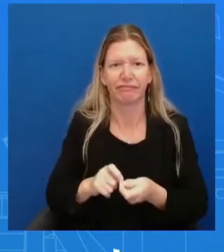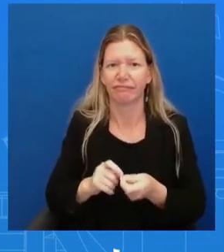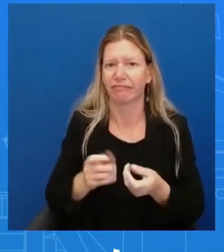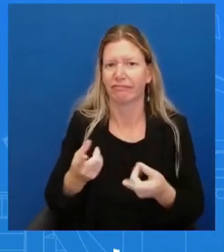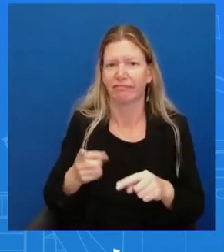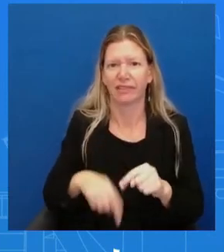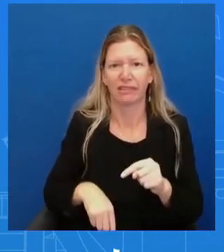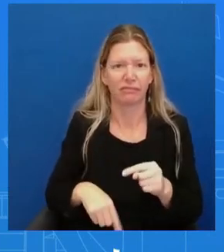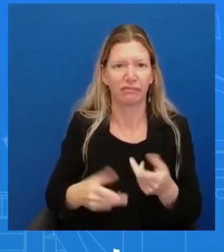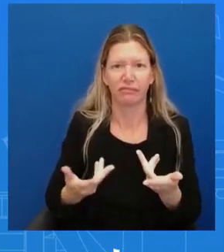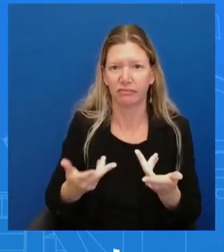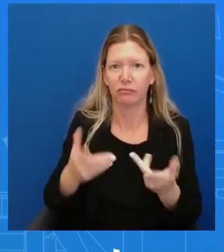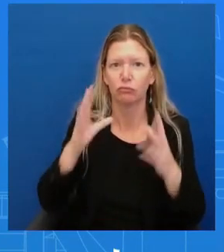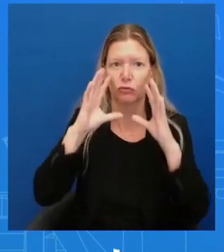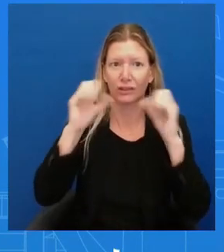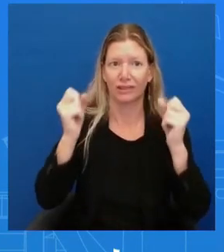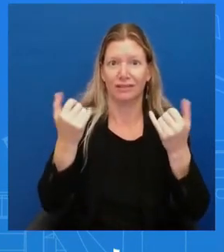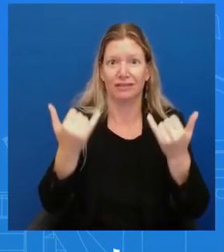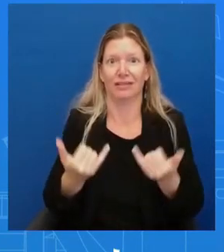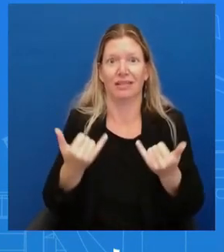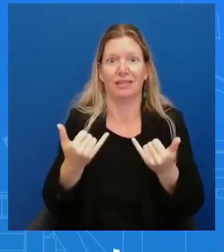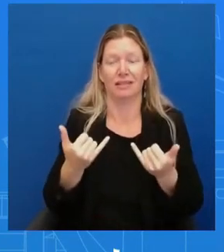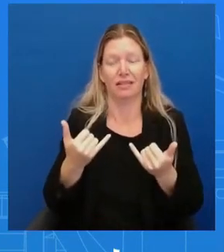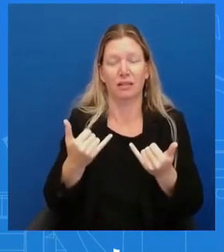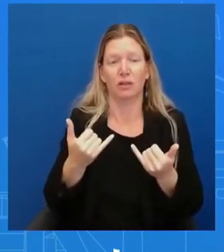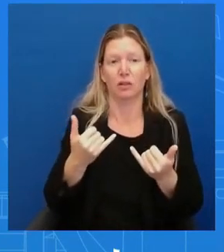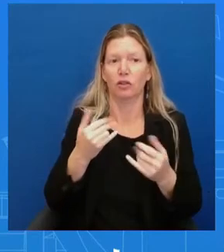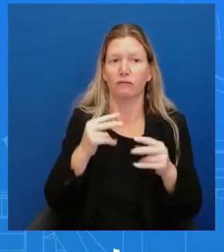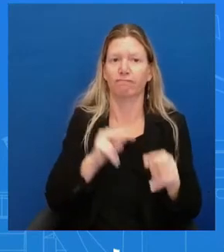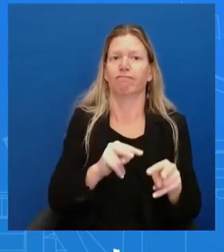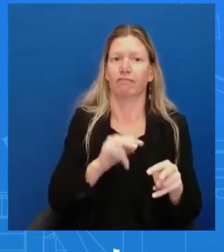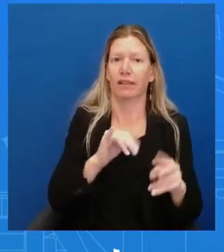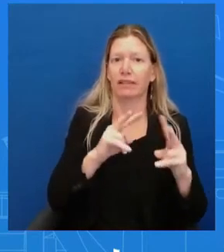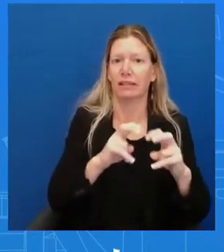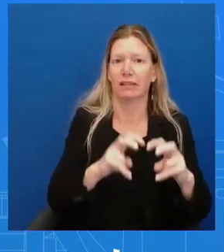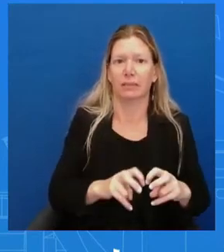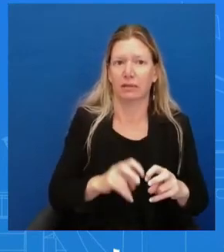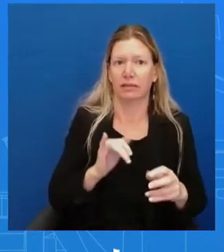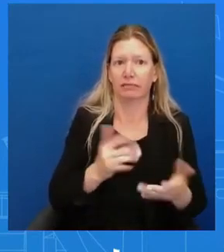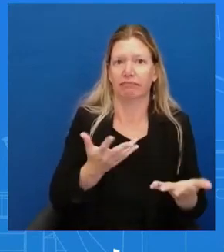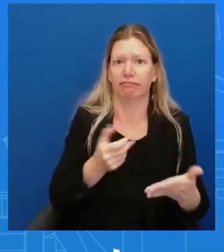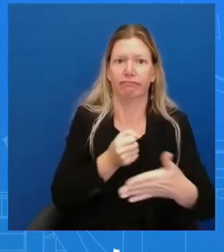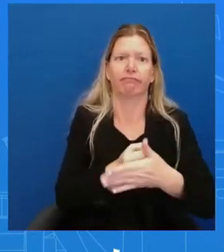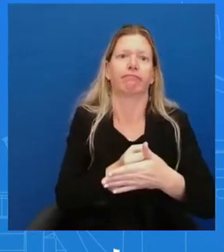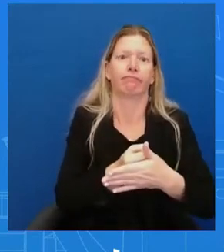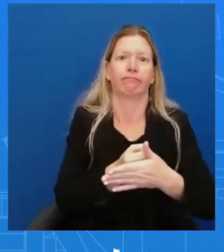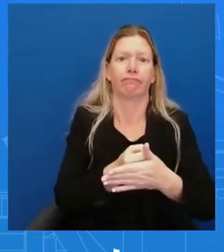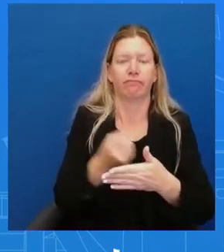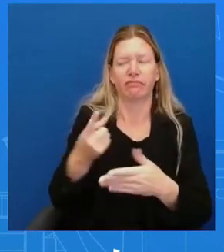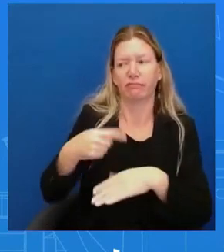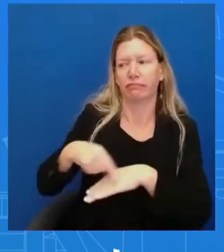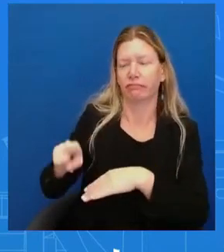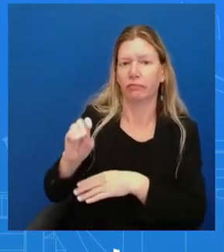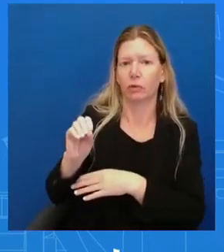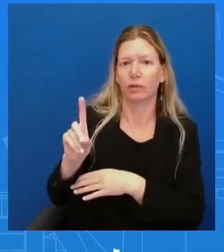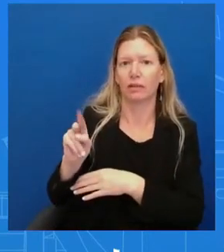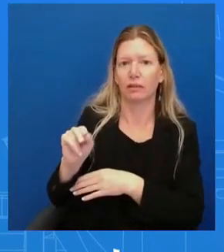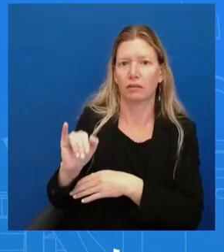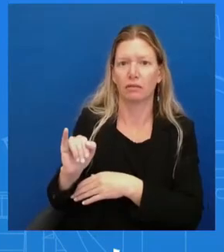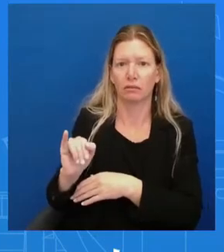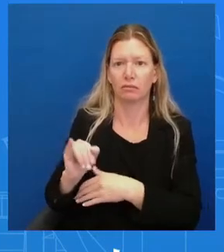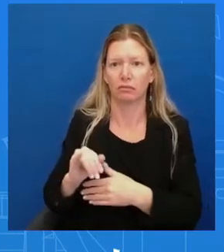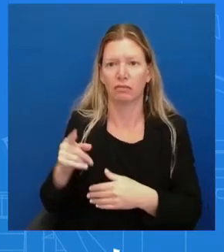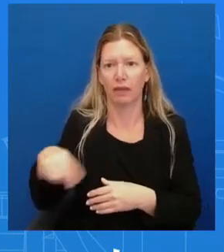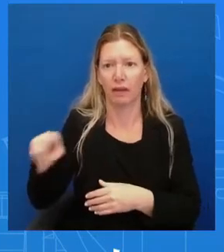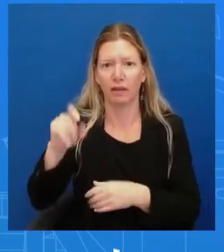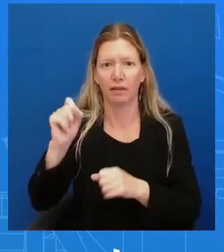the assessment. I would have to refer you to ODNI. Okay. Karine, I have two different